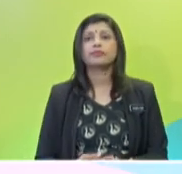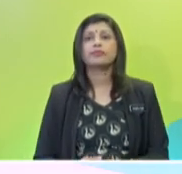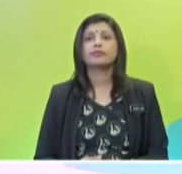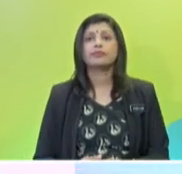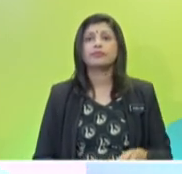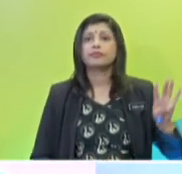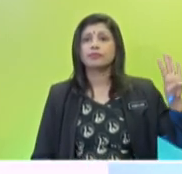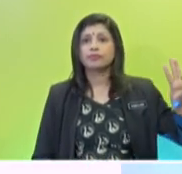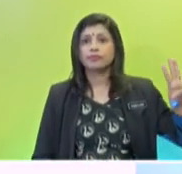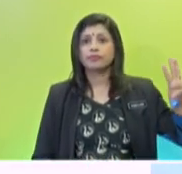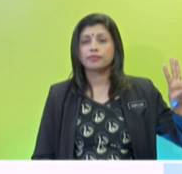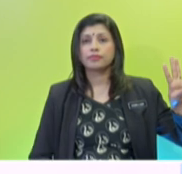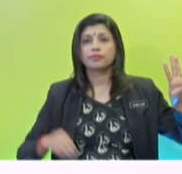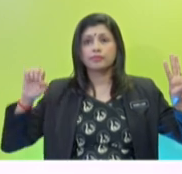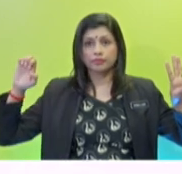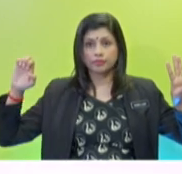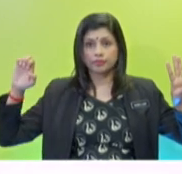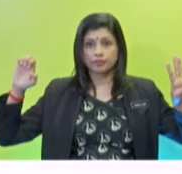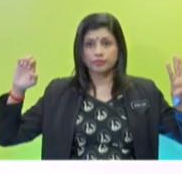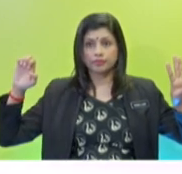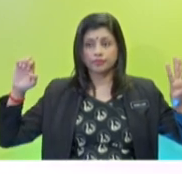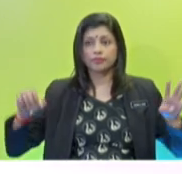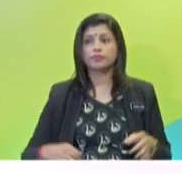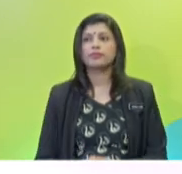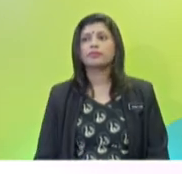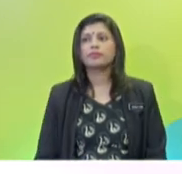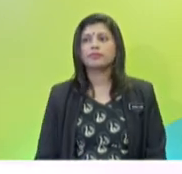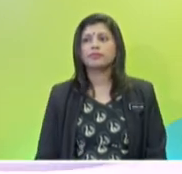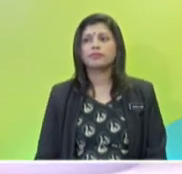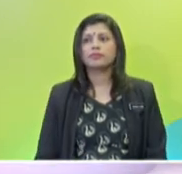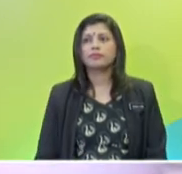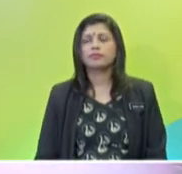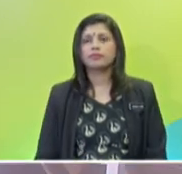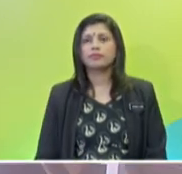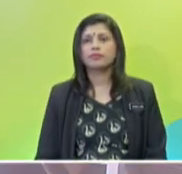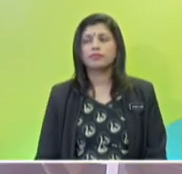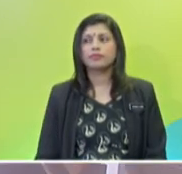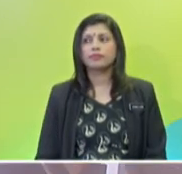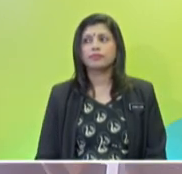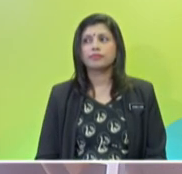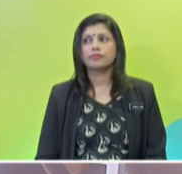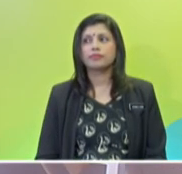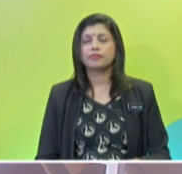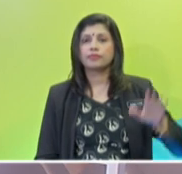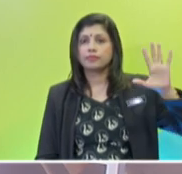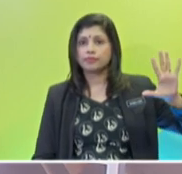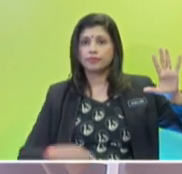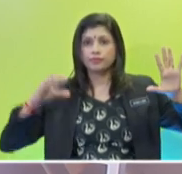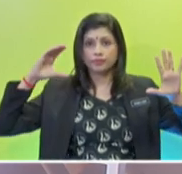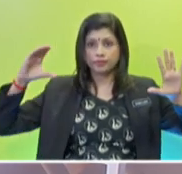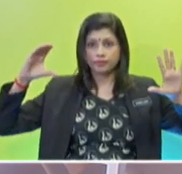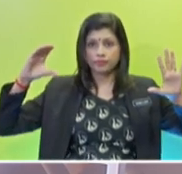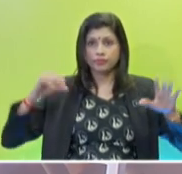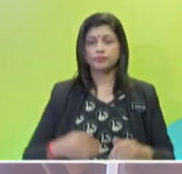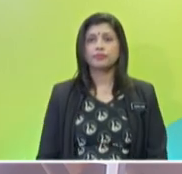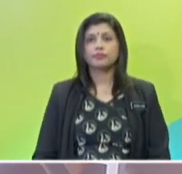Picture 4? Picture 4 is E, teacher. Good job. Picture 5? Picture 5 is C. Good job.